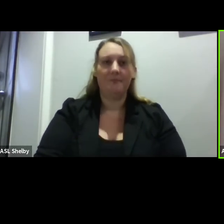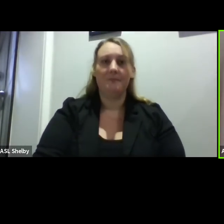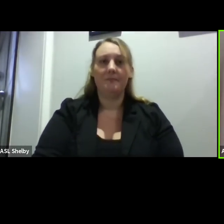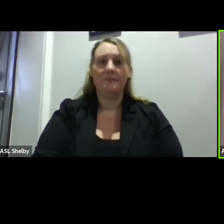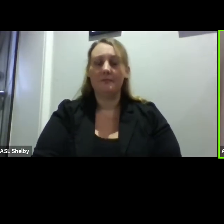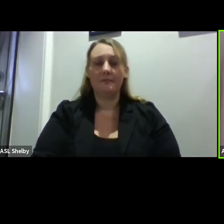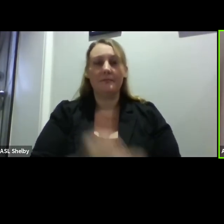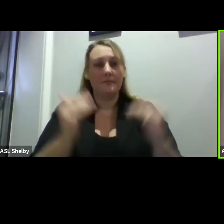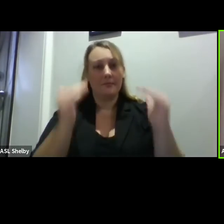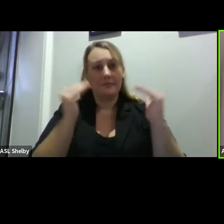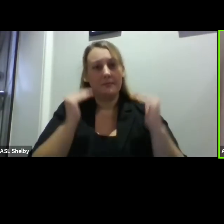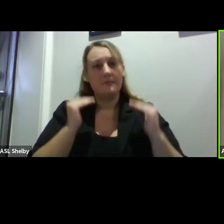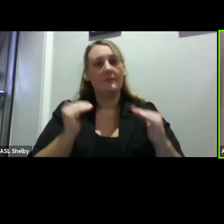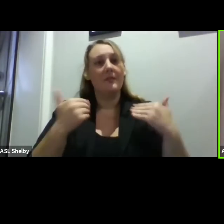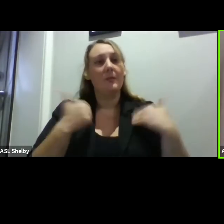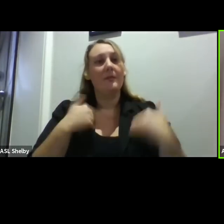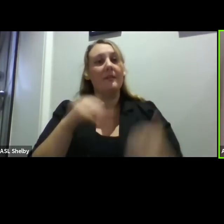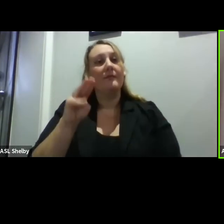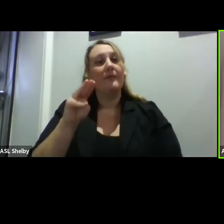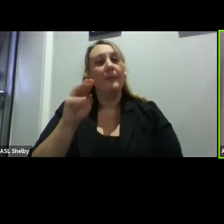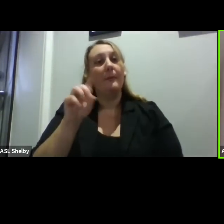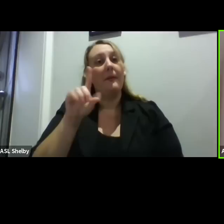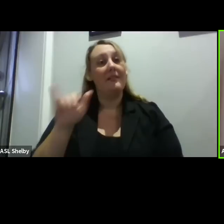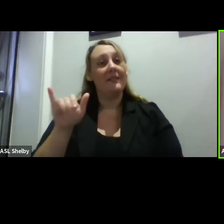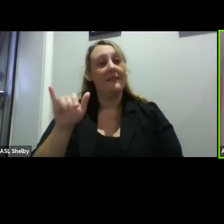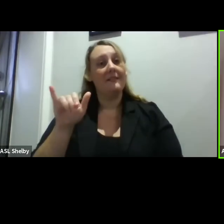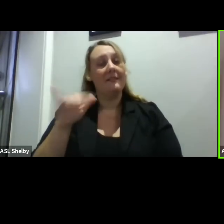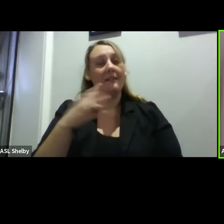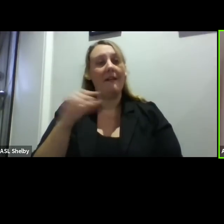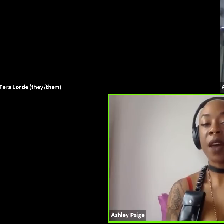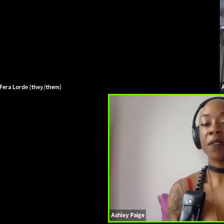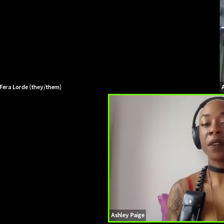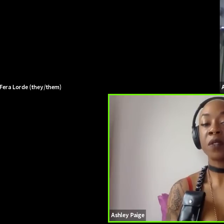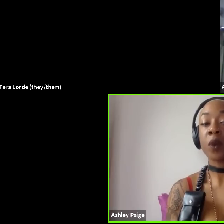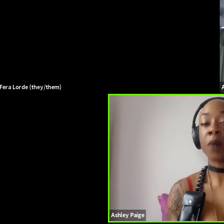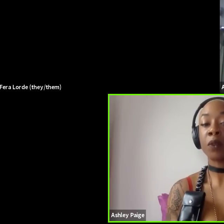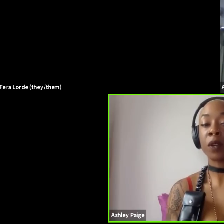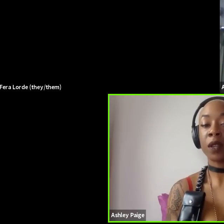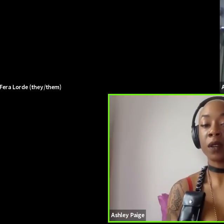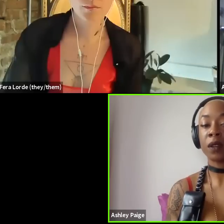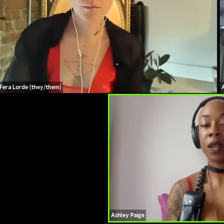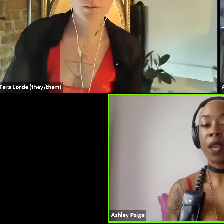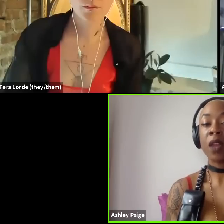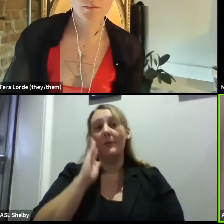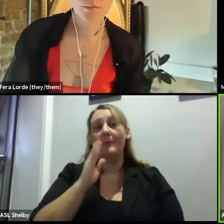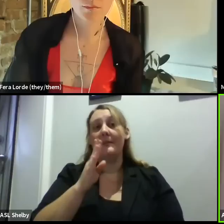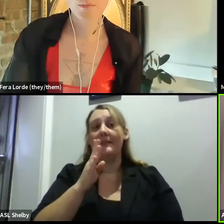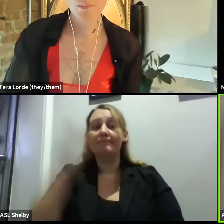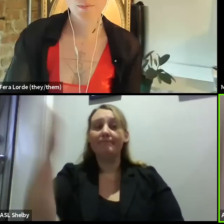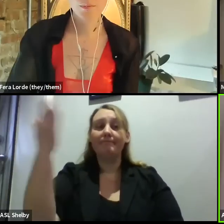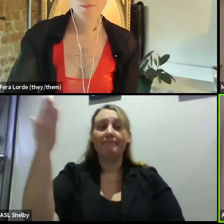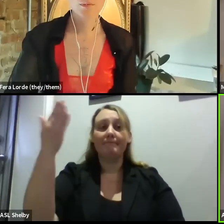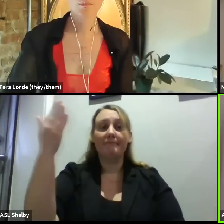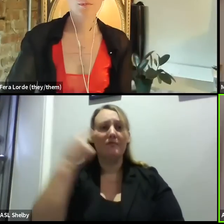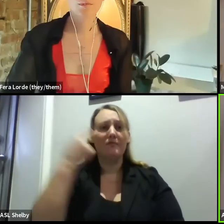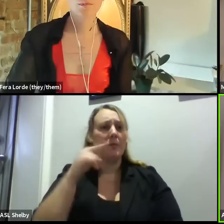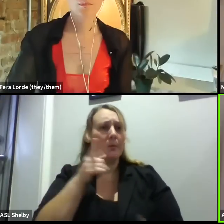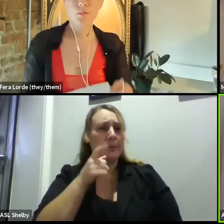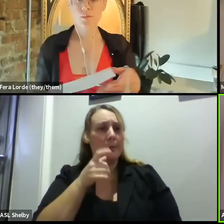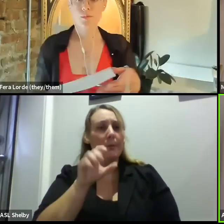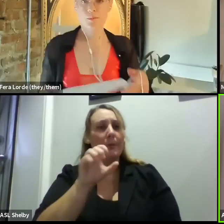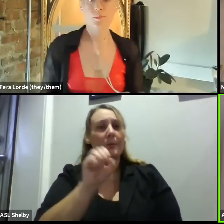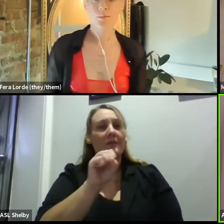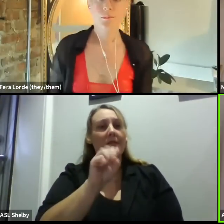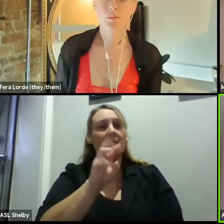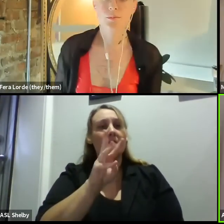Next, we have Molly Simmons and Farah Lord, who are speaking on behalf of SWAP Brooklyn, an organization that provides